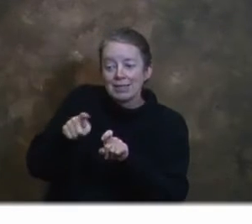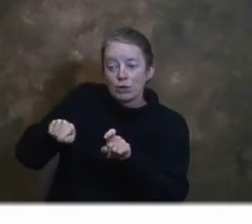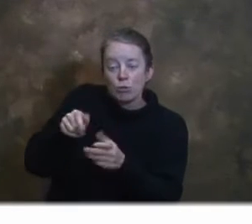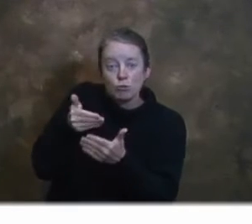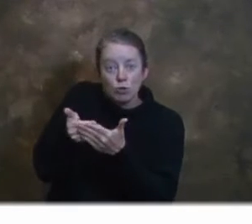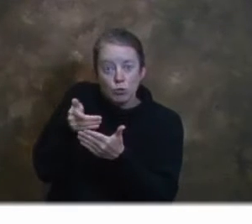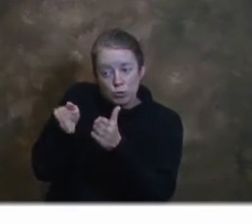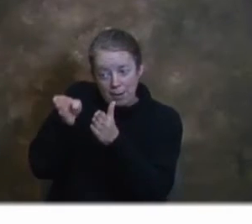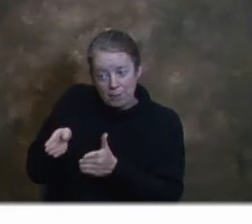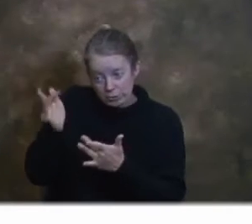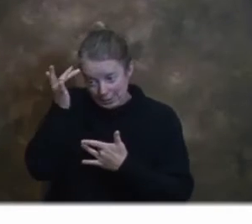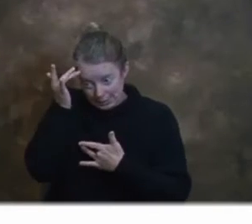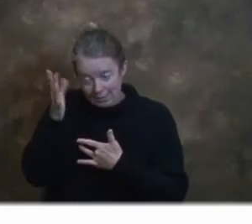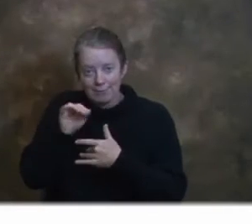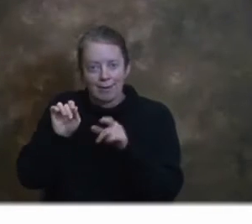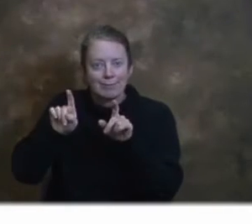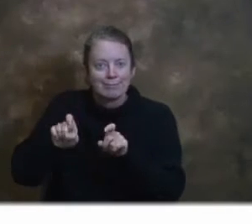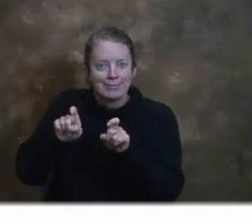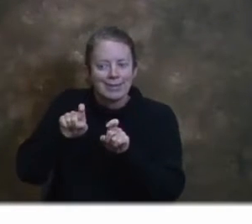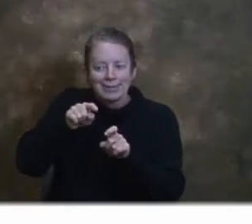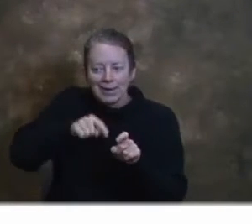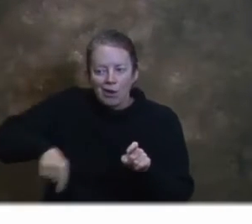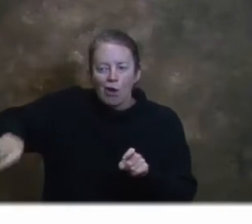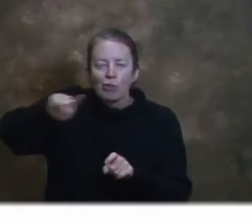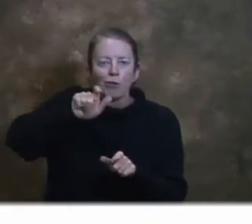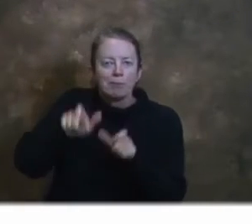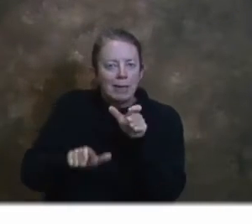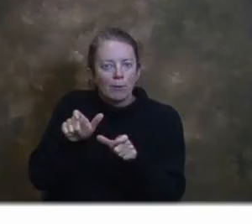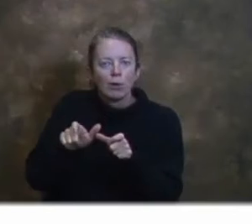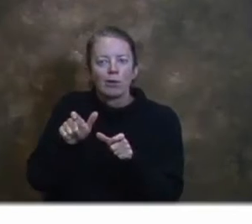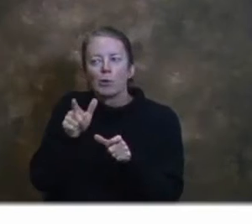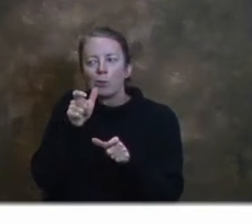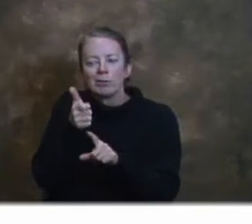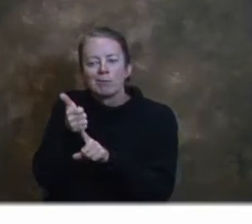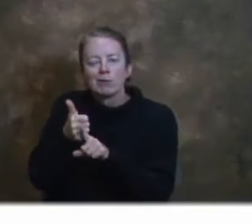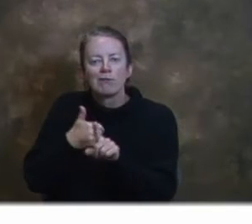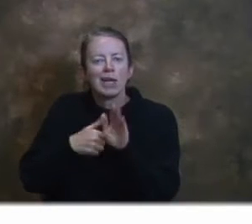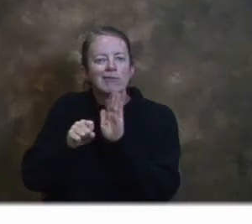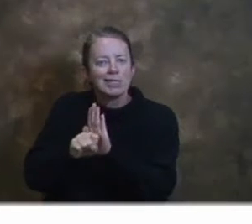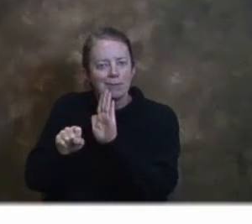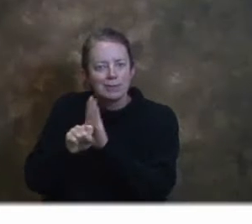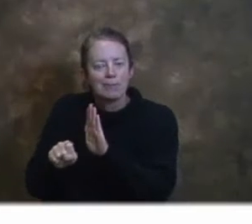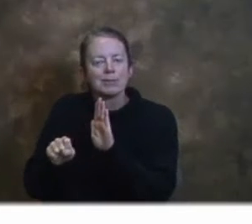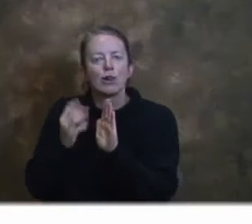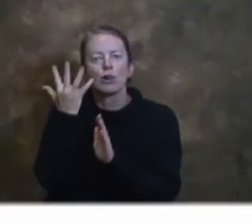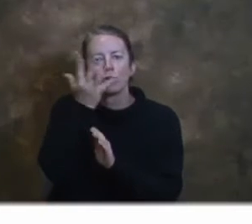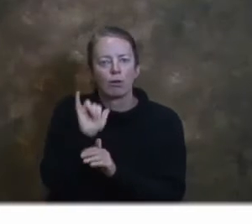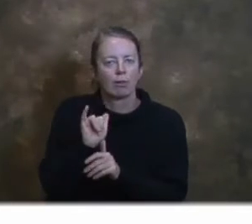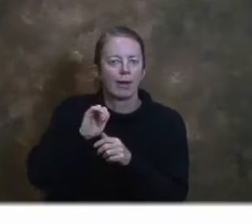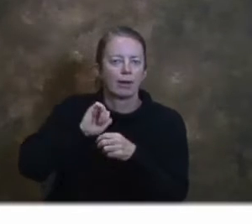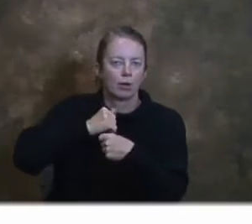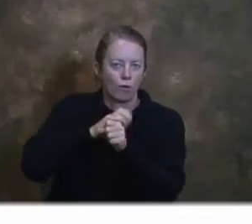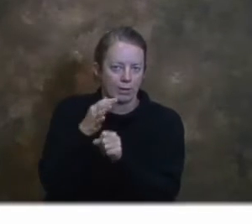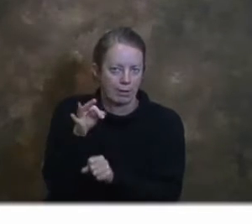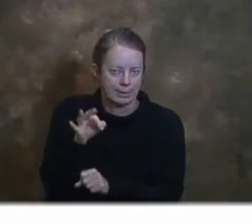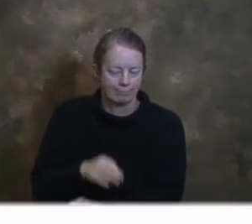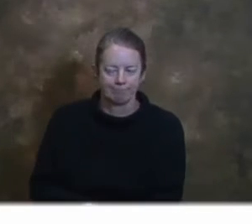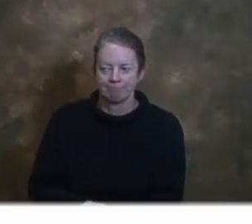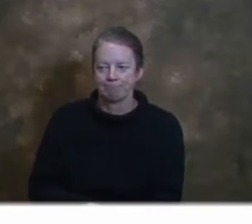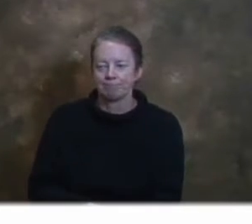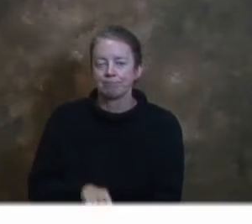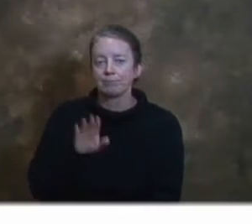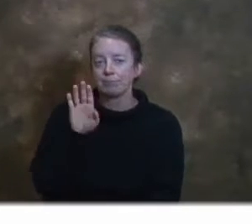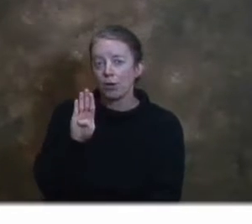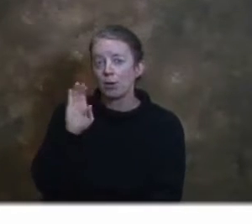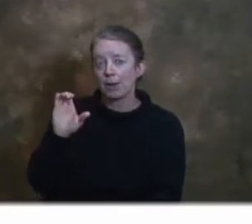the course of the school day that may present with symptoms consistent with COVID-19. And Buncombe County HHS